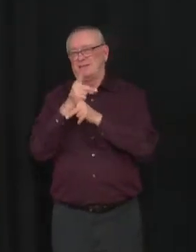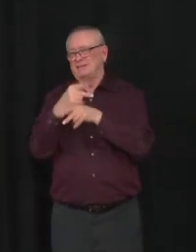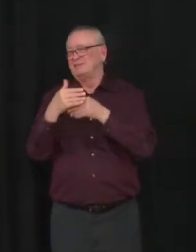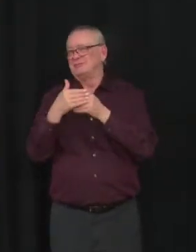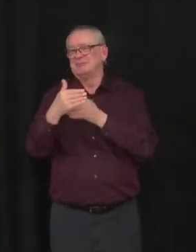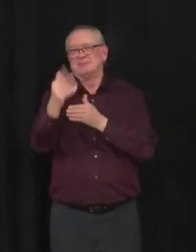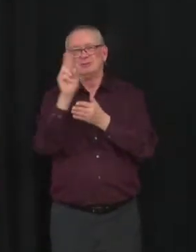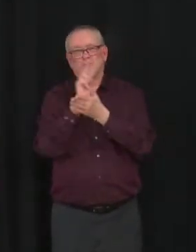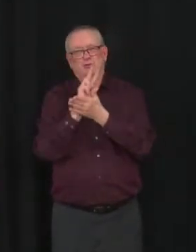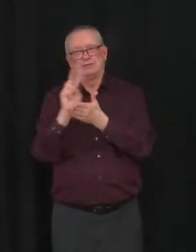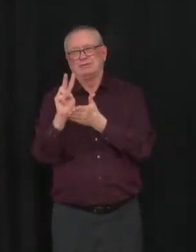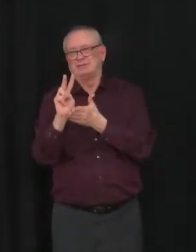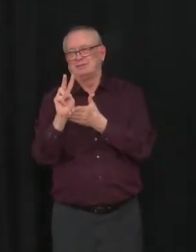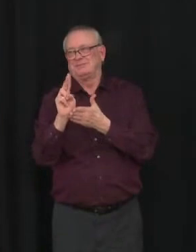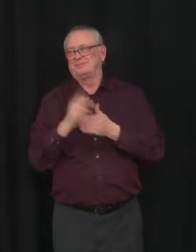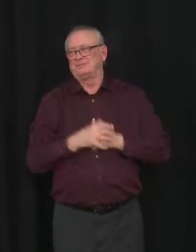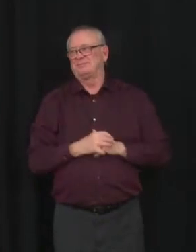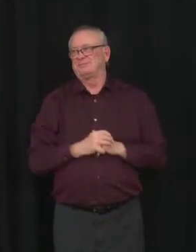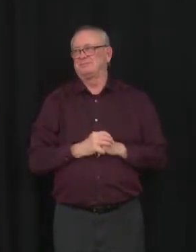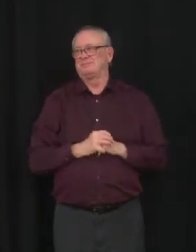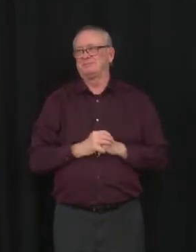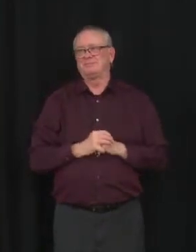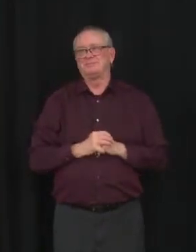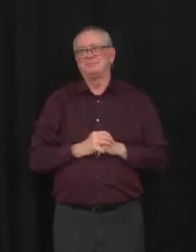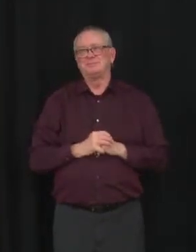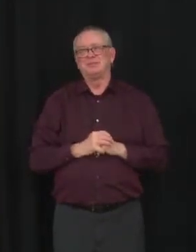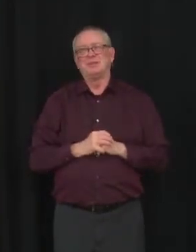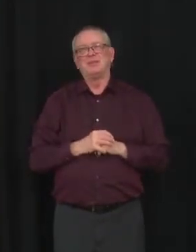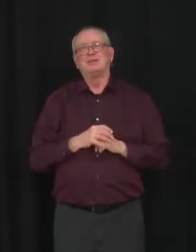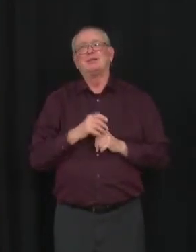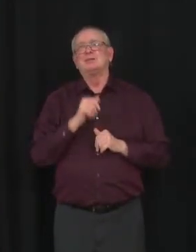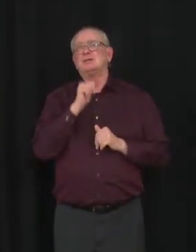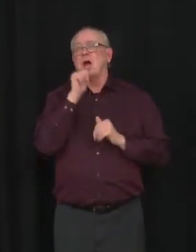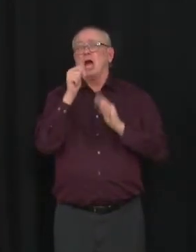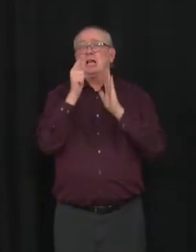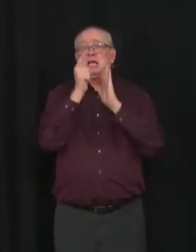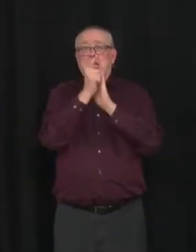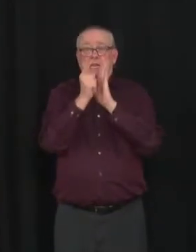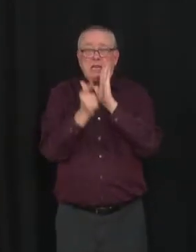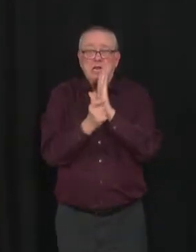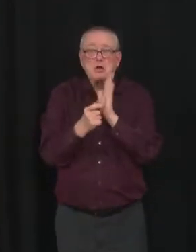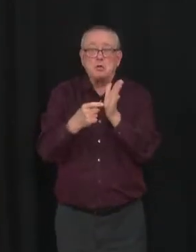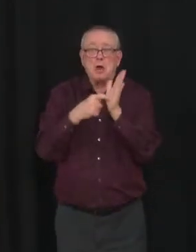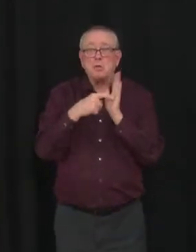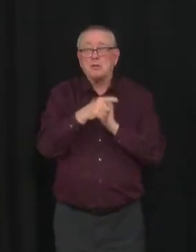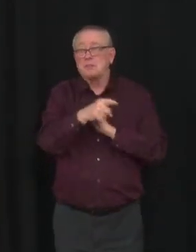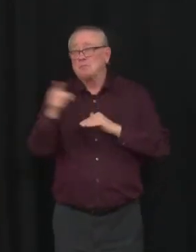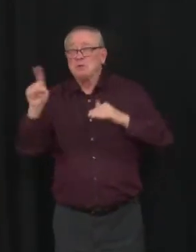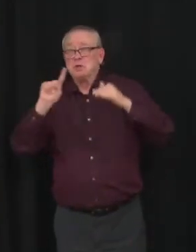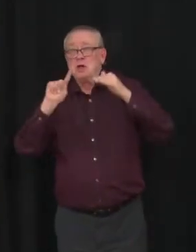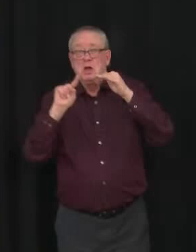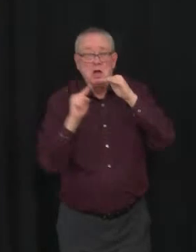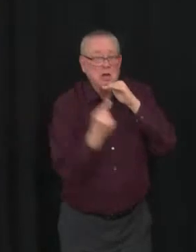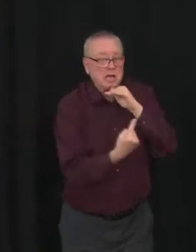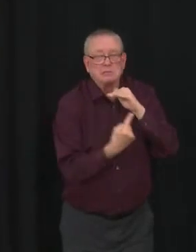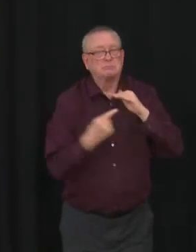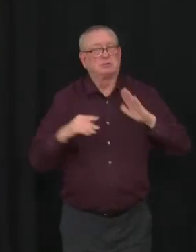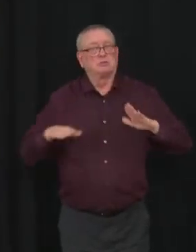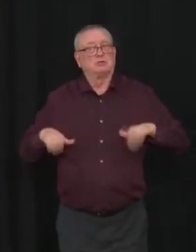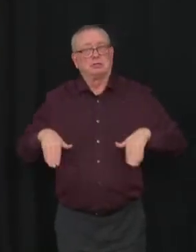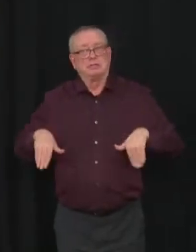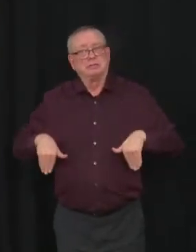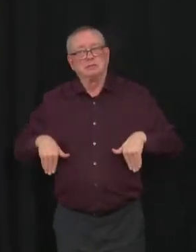exposure. We will not legally mandate quarantine. We will not be doing close contact